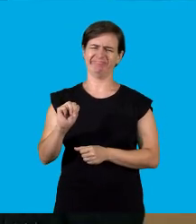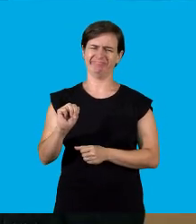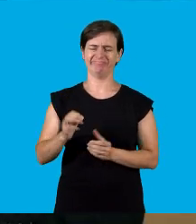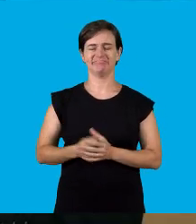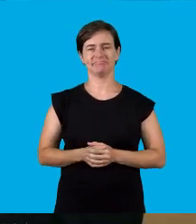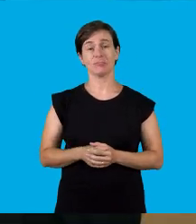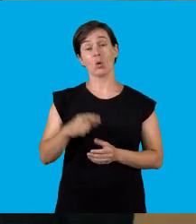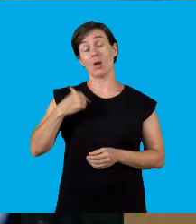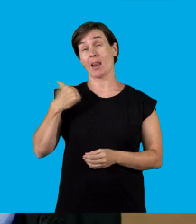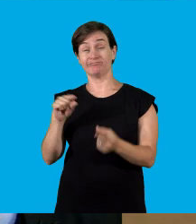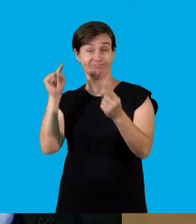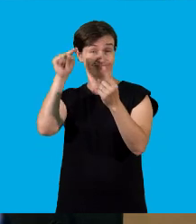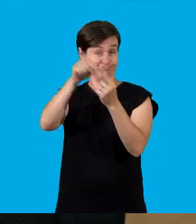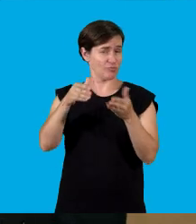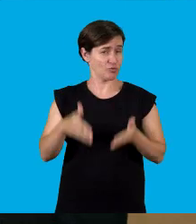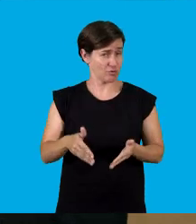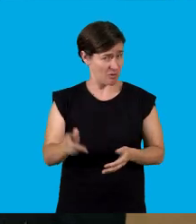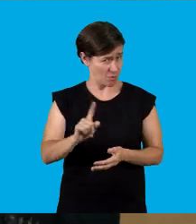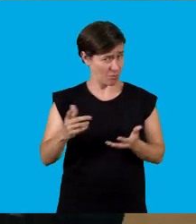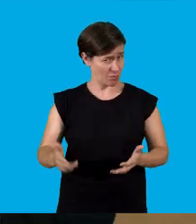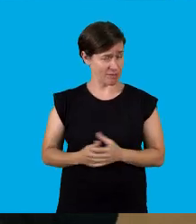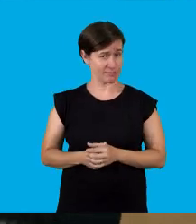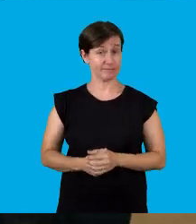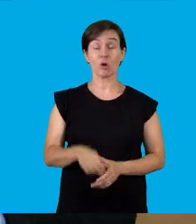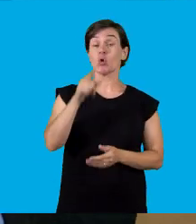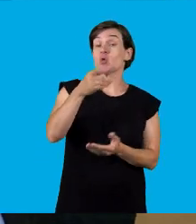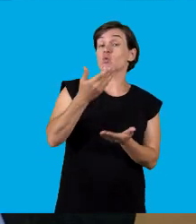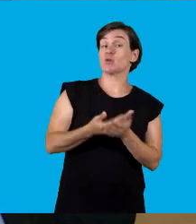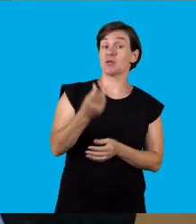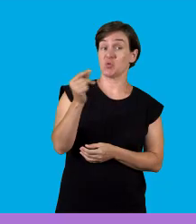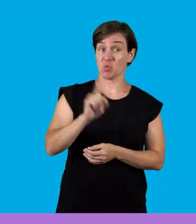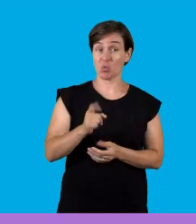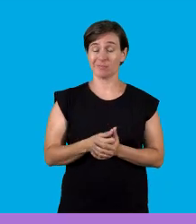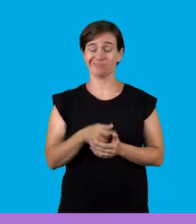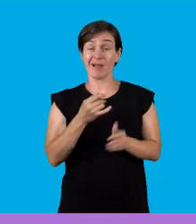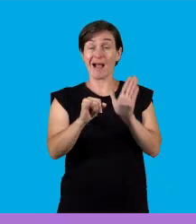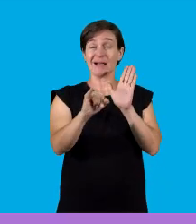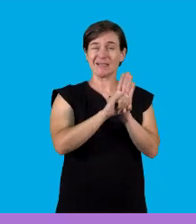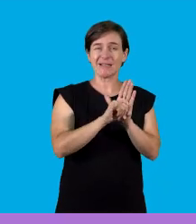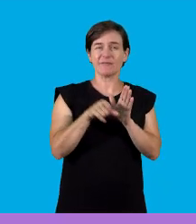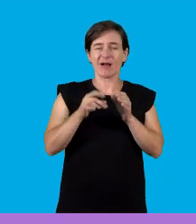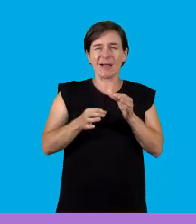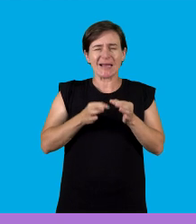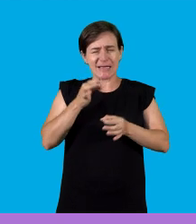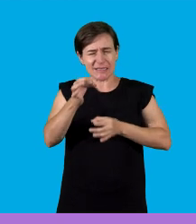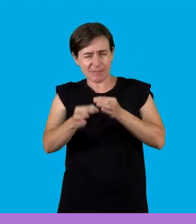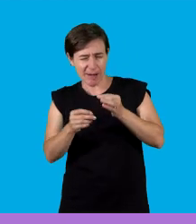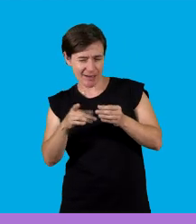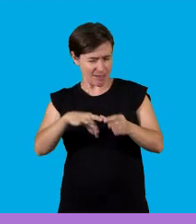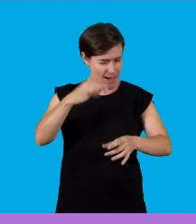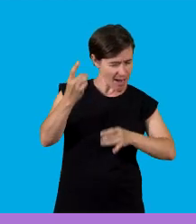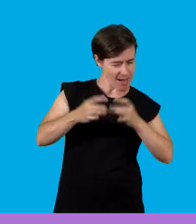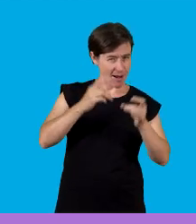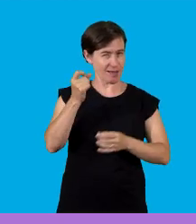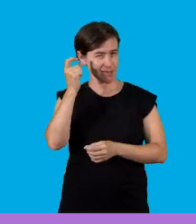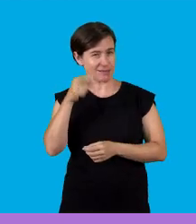the lesson objectives? So by the end of this lesson, you should be able to identify, define,